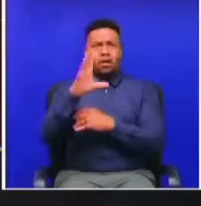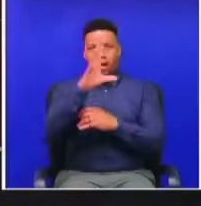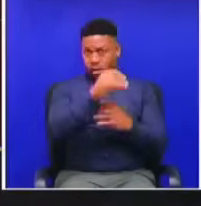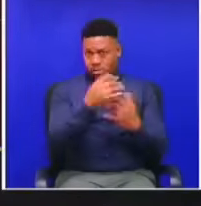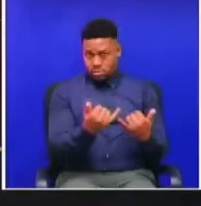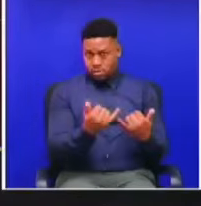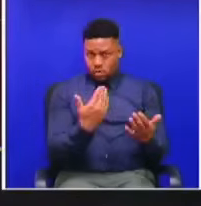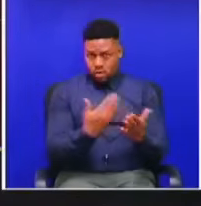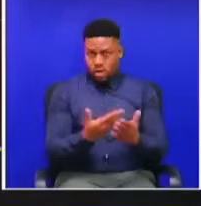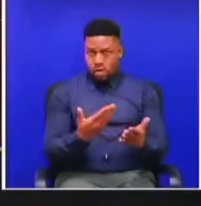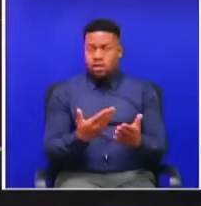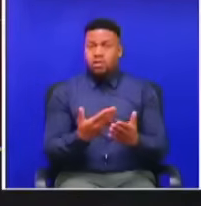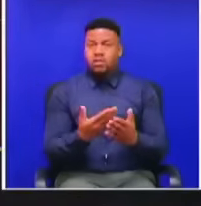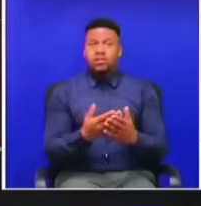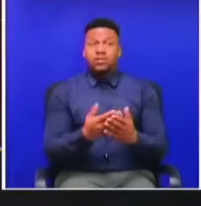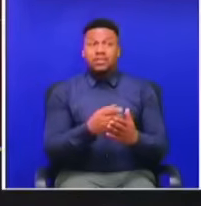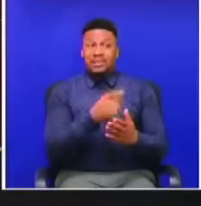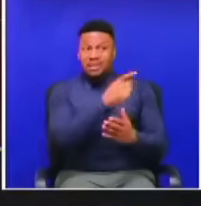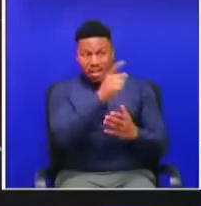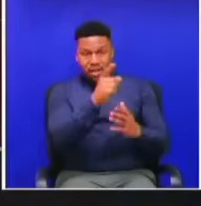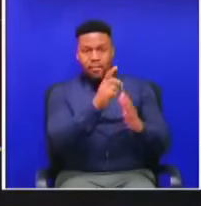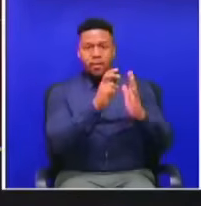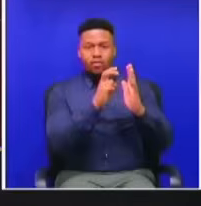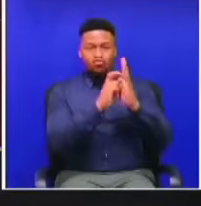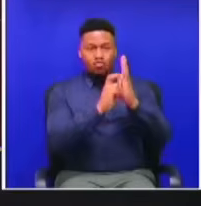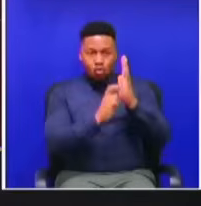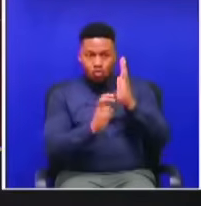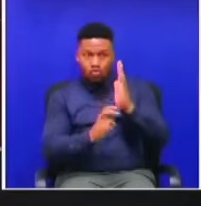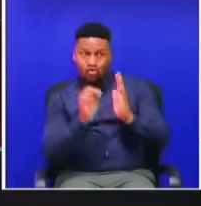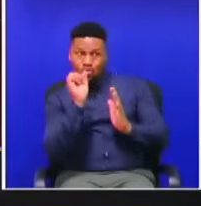framework in which they have to operate is